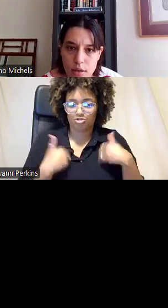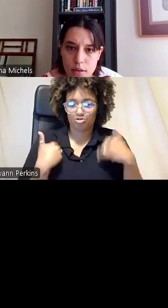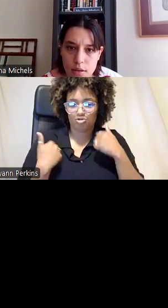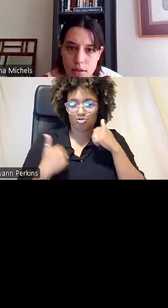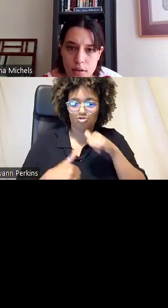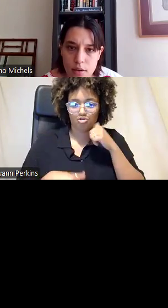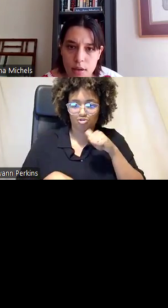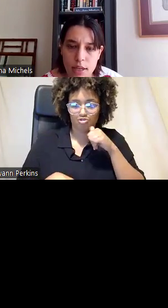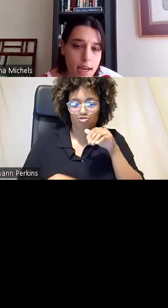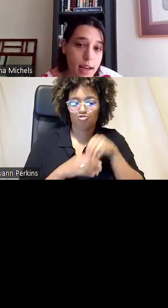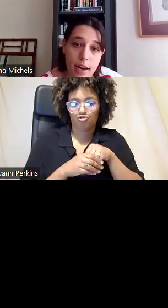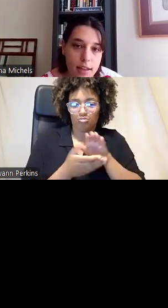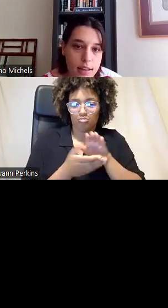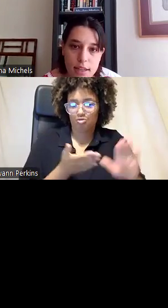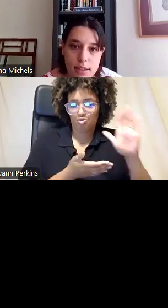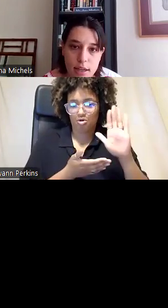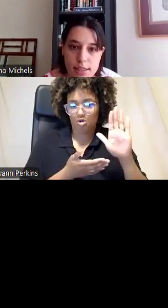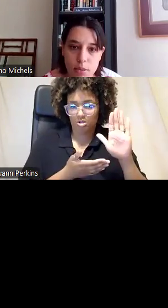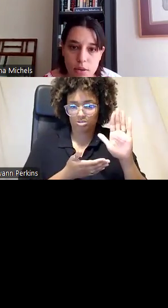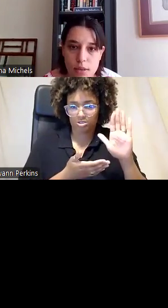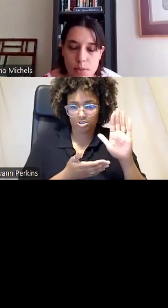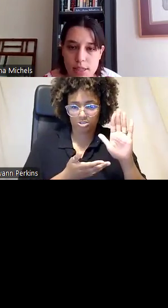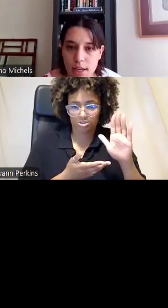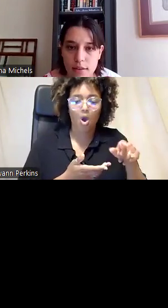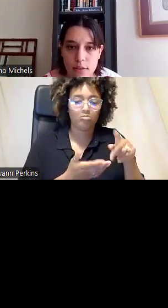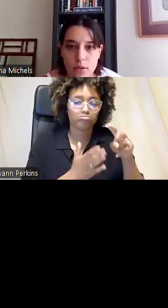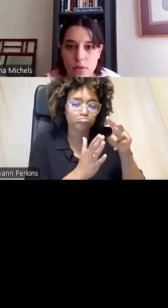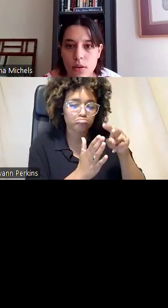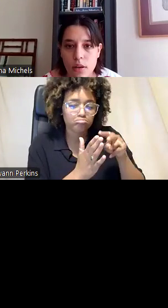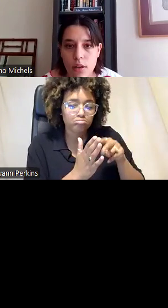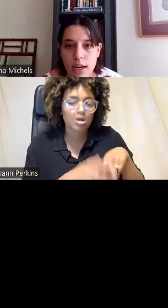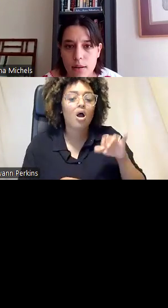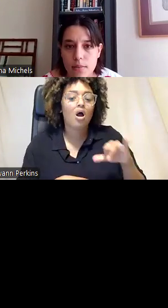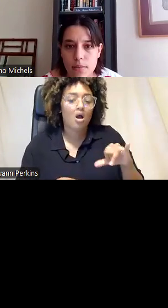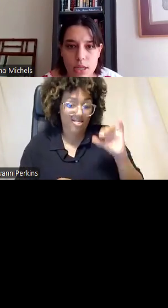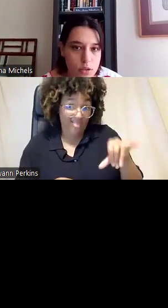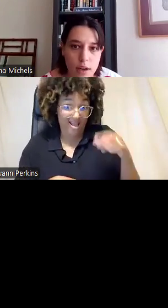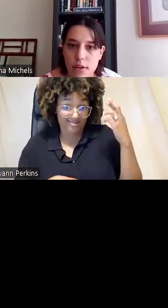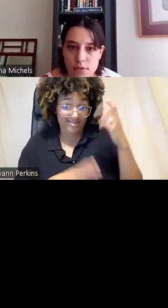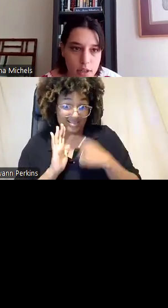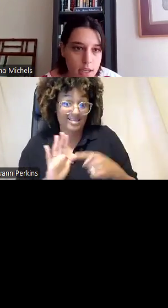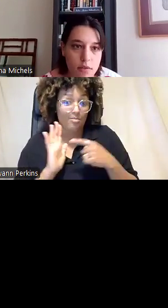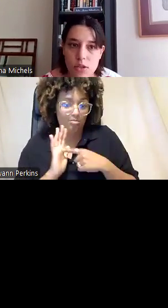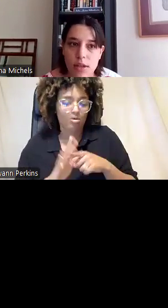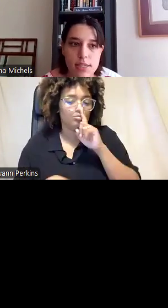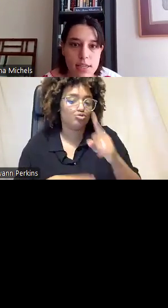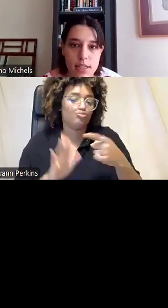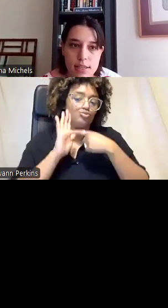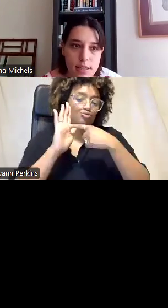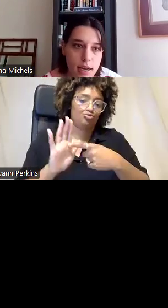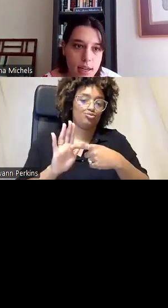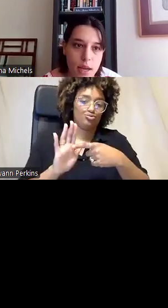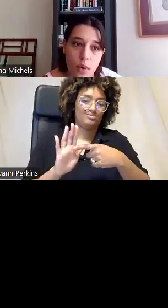admitted. Yeah, and I think that that's an example that really speaks again to each survivor has very